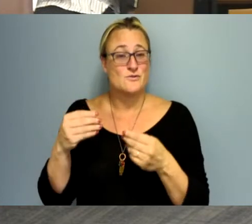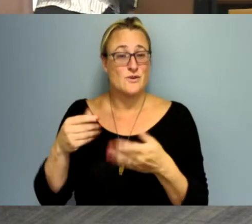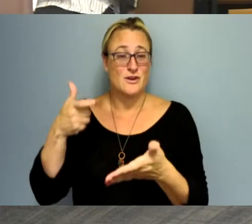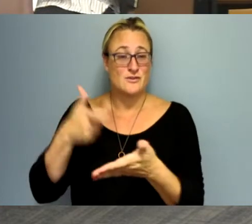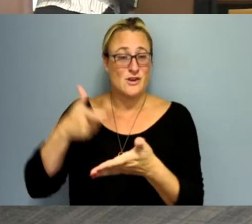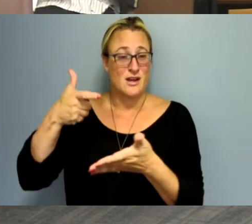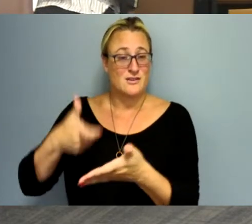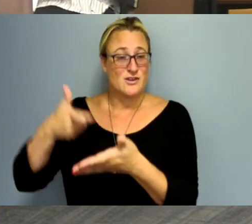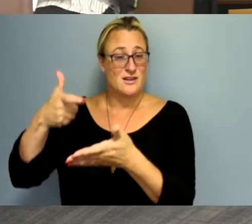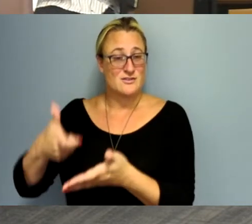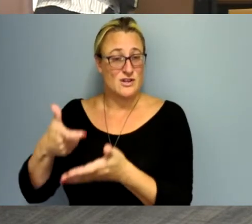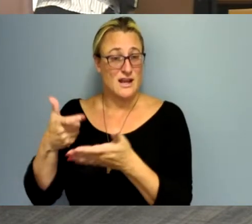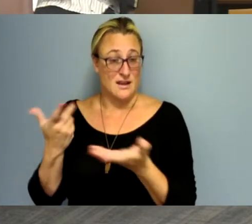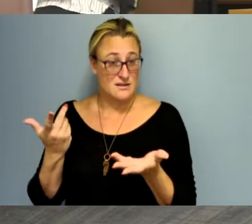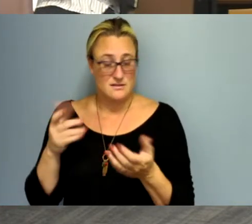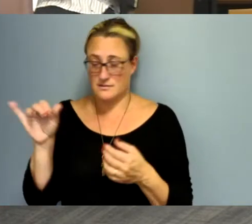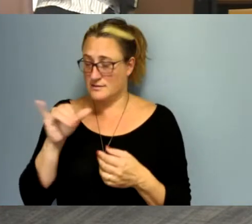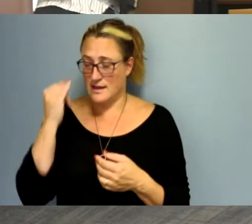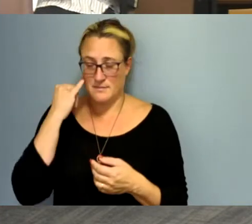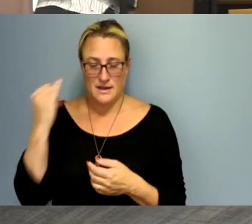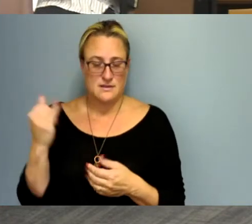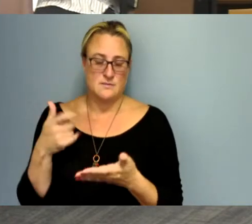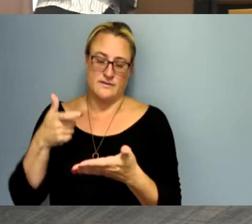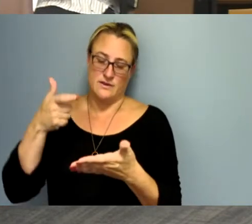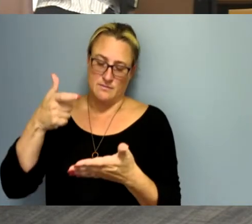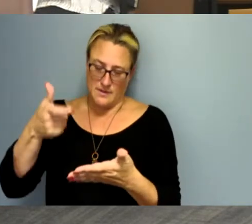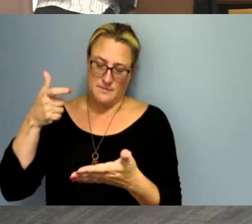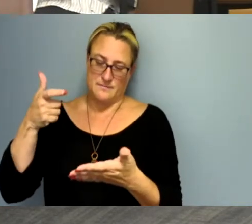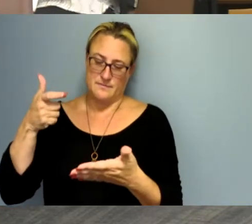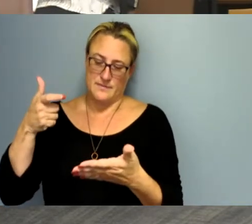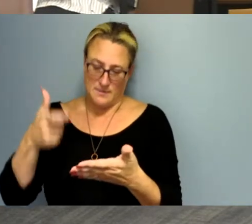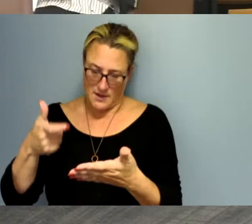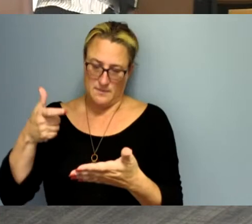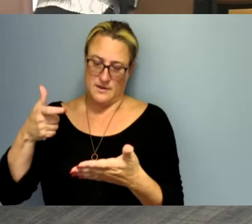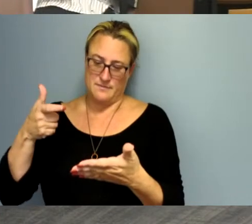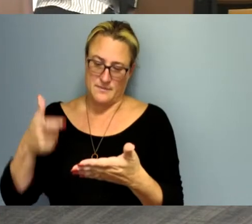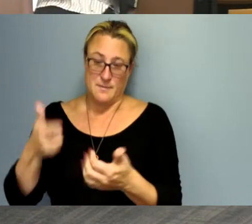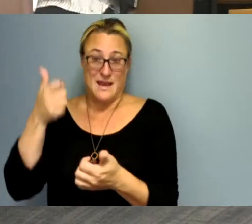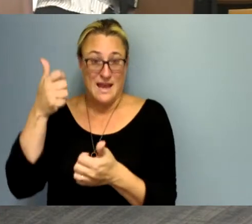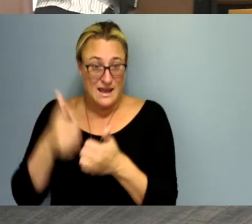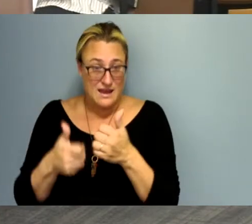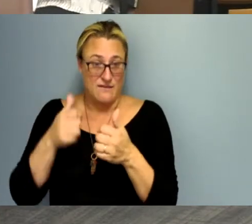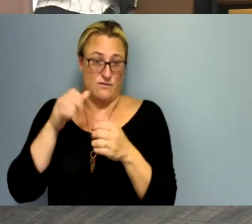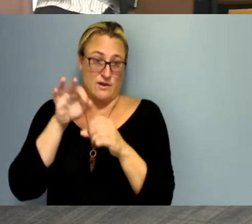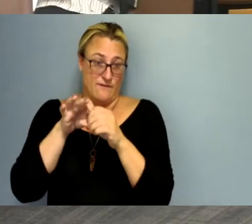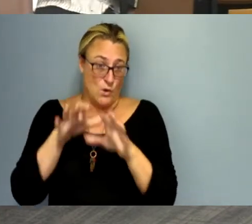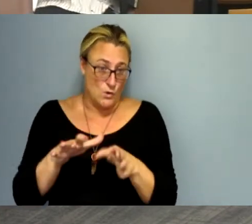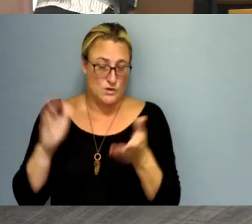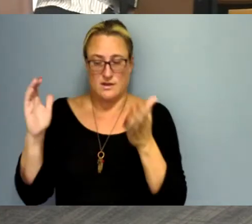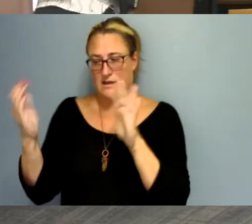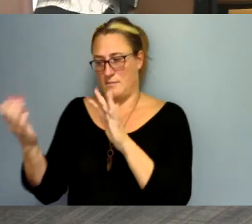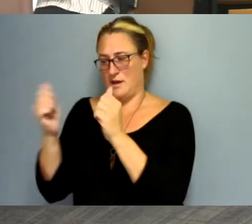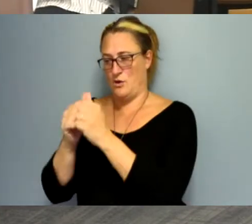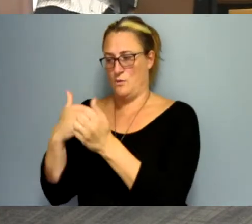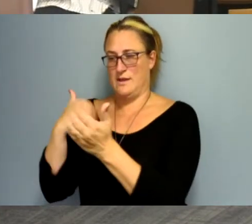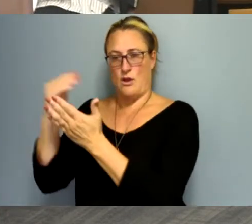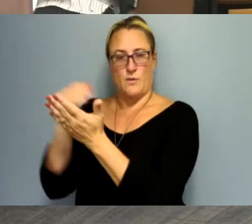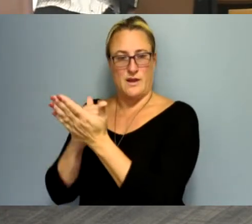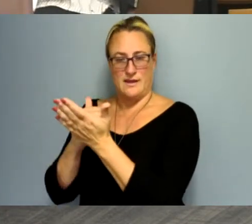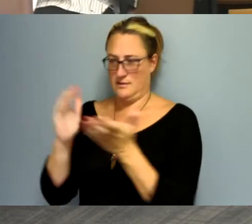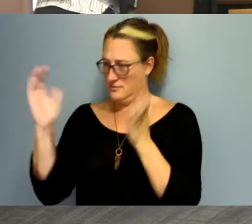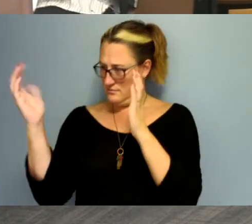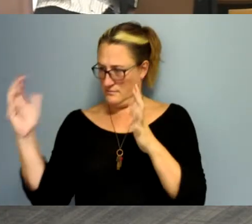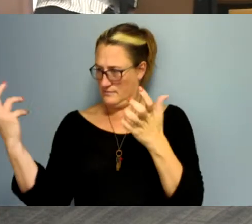beep in every single barcode next to every single voter who's voted in that election, and then we would compare that to the numbered list of voters to see if our